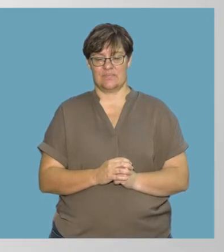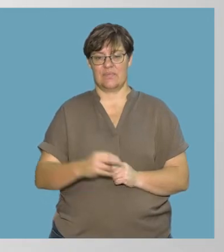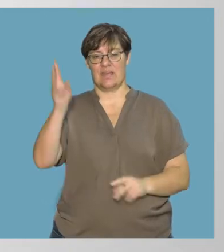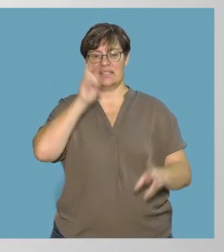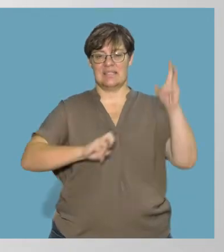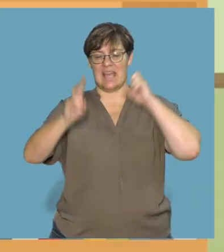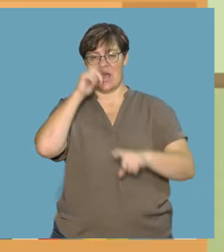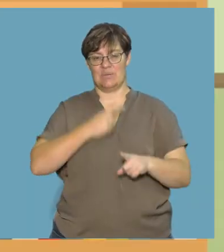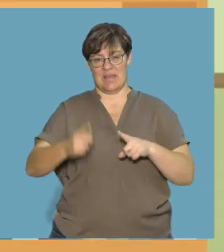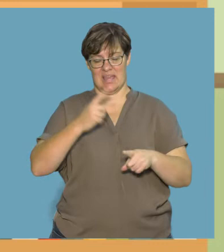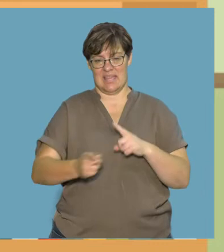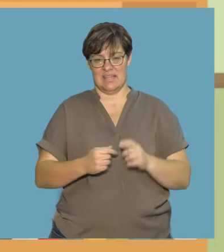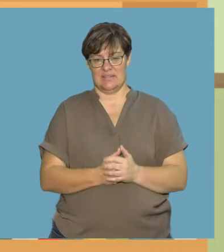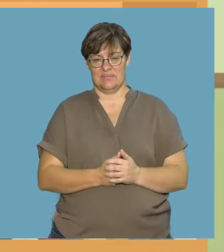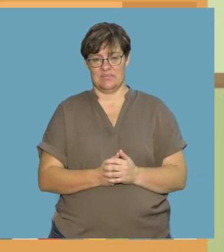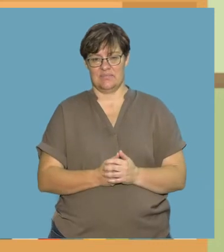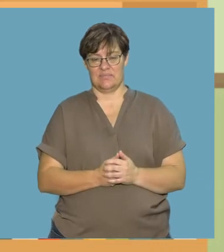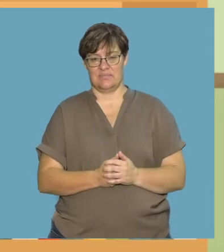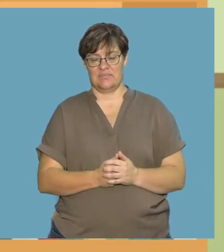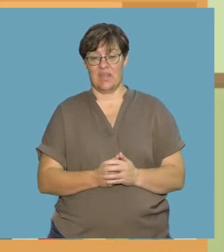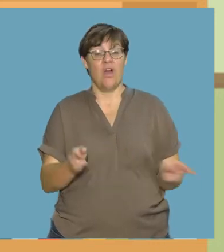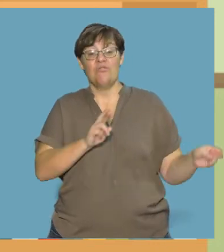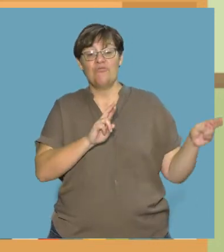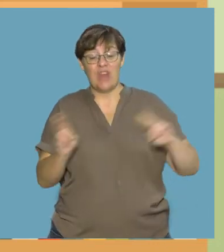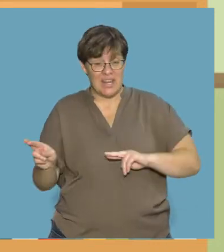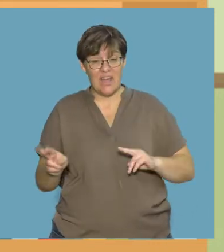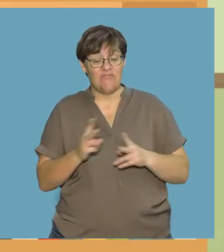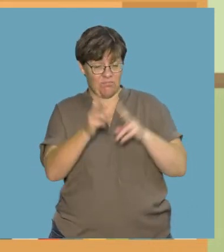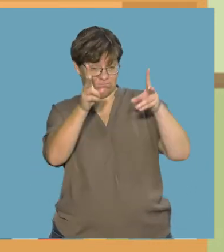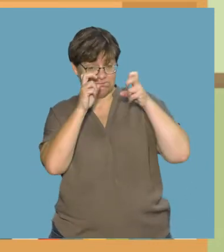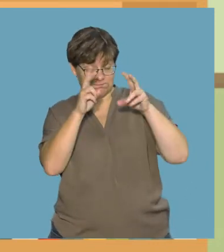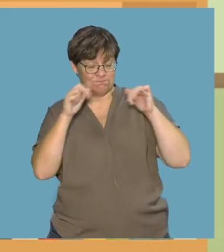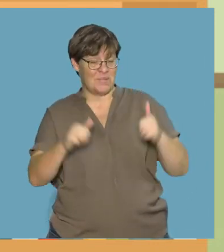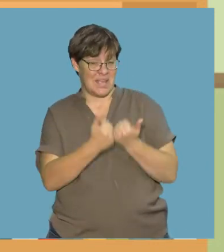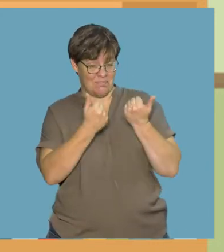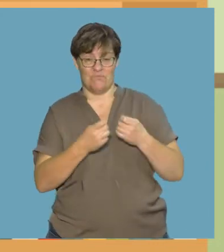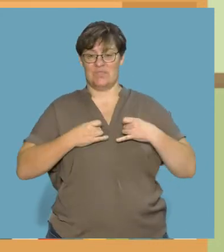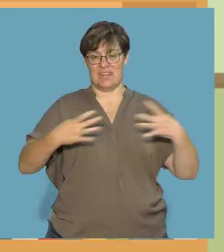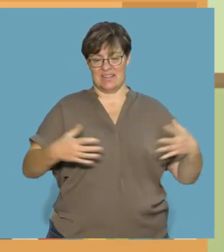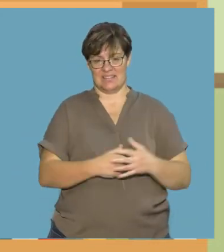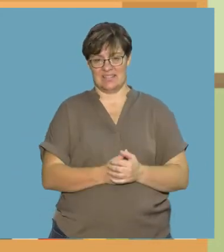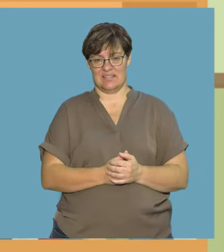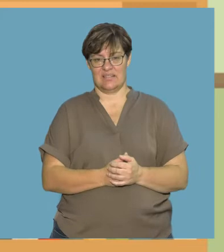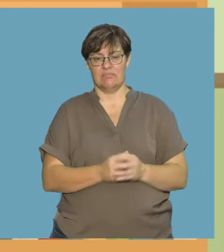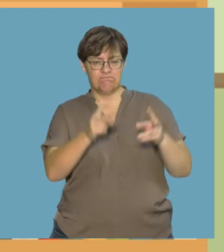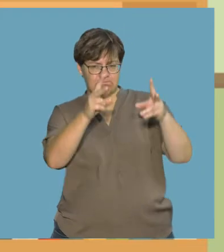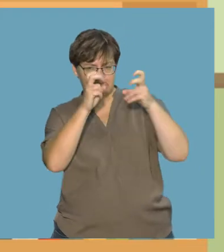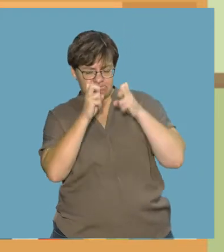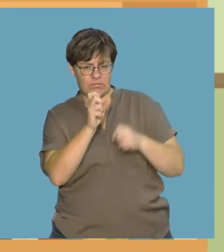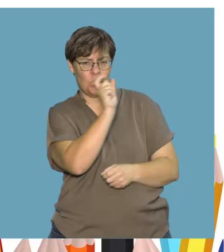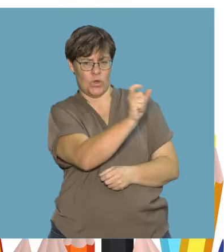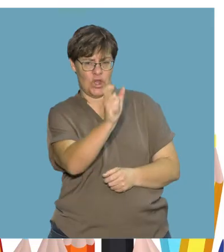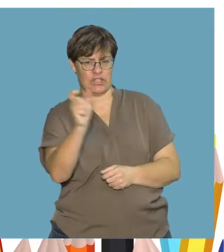Sound play. Get ready for a listening game. Let's begin. Listen to these